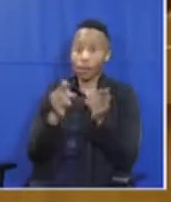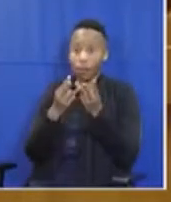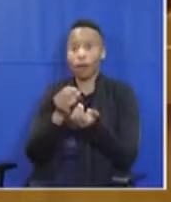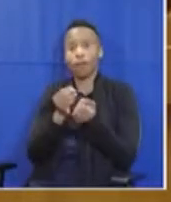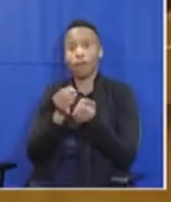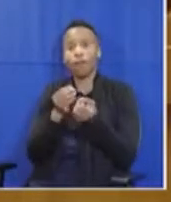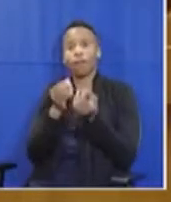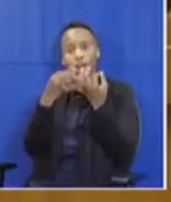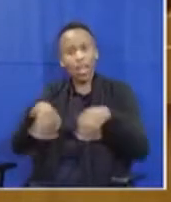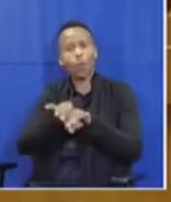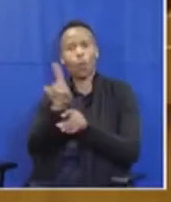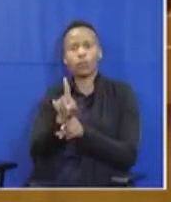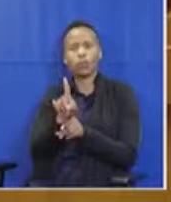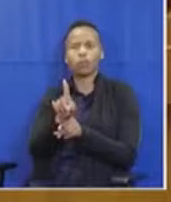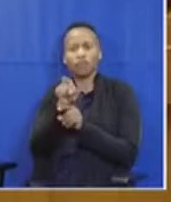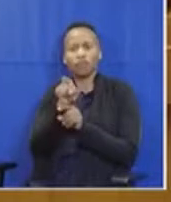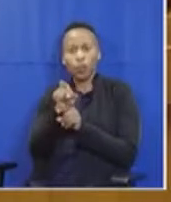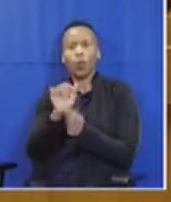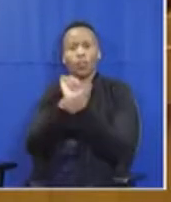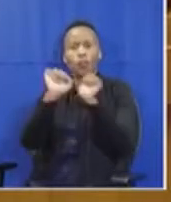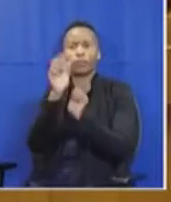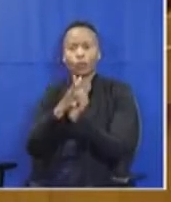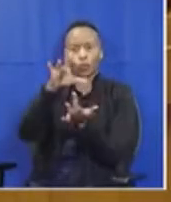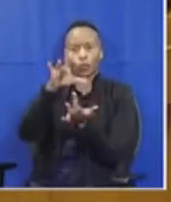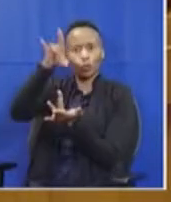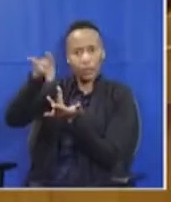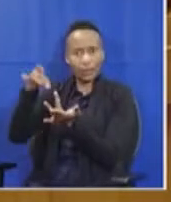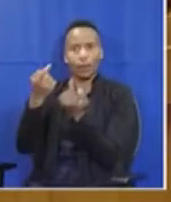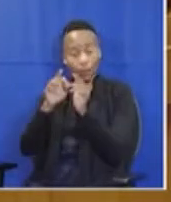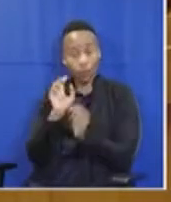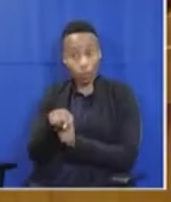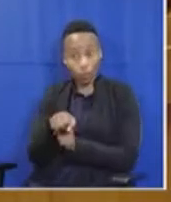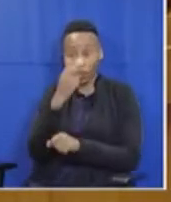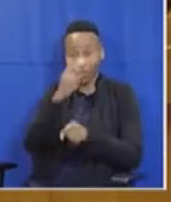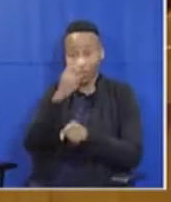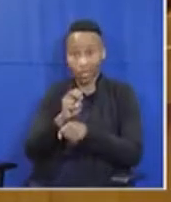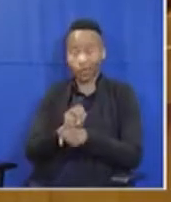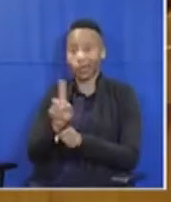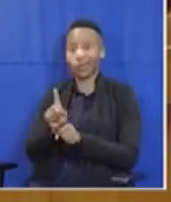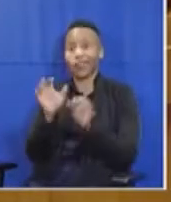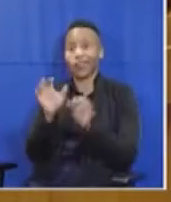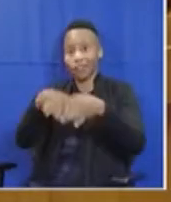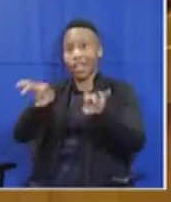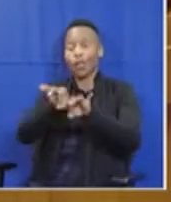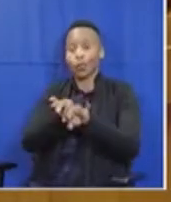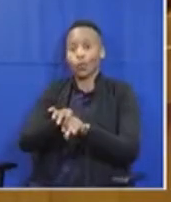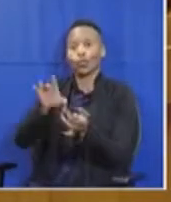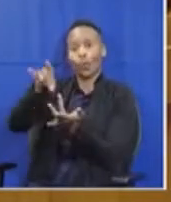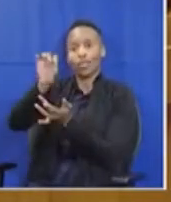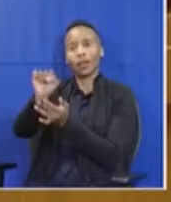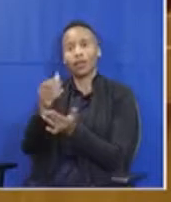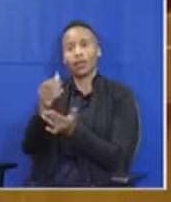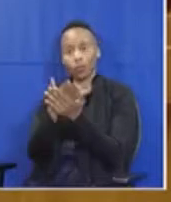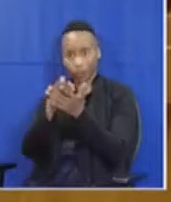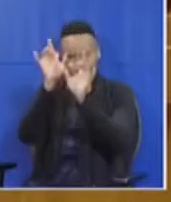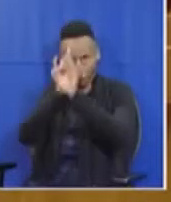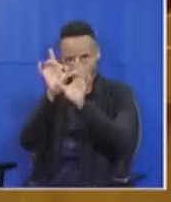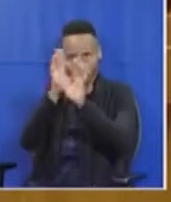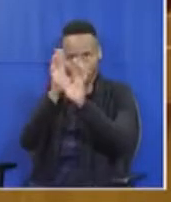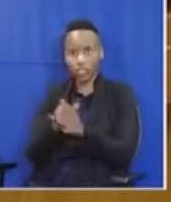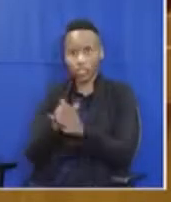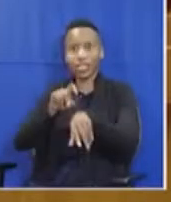value transparency and access to information so that those choices are informed Honourable Dudley, choices. your time is now